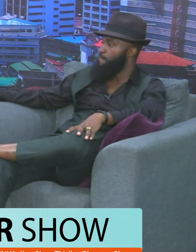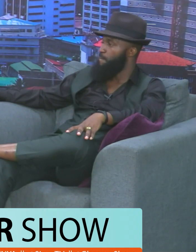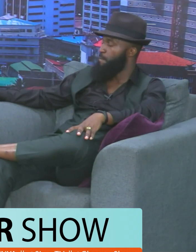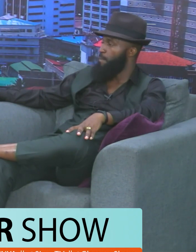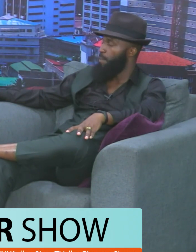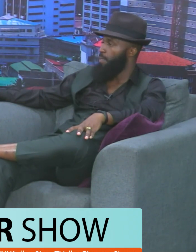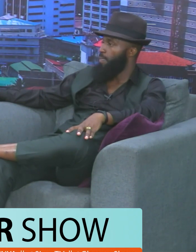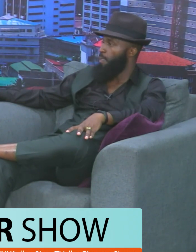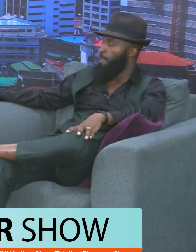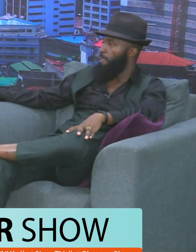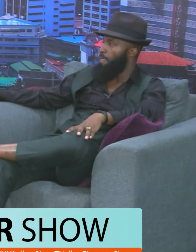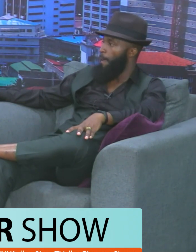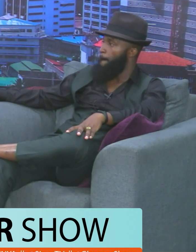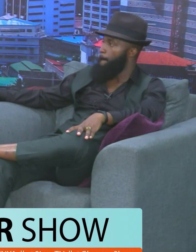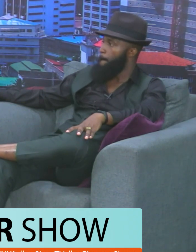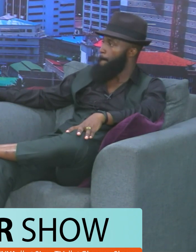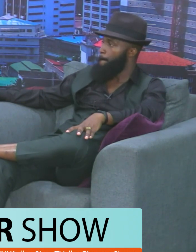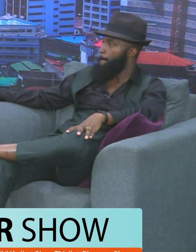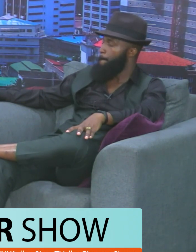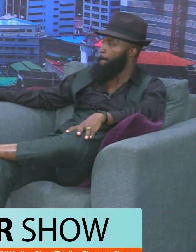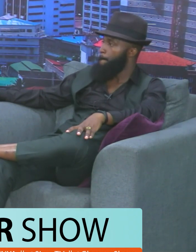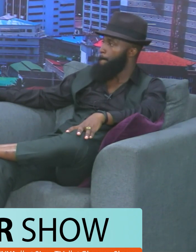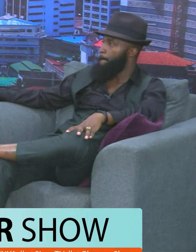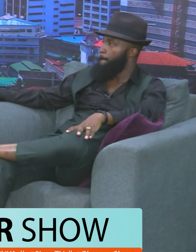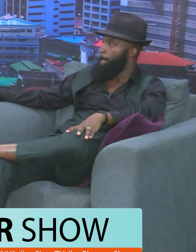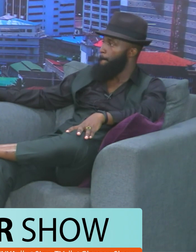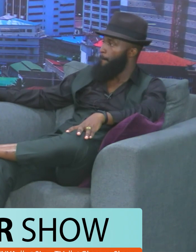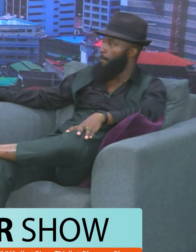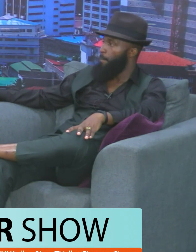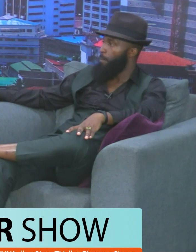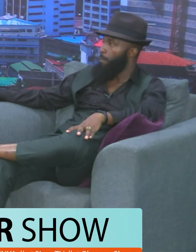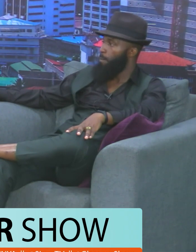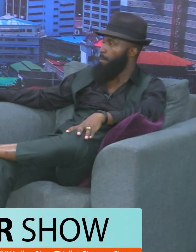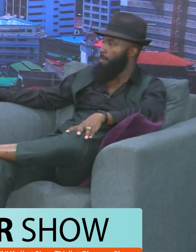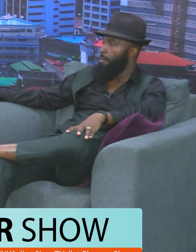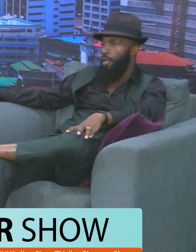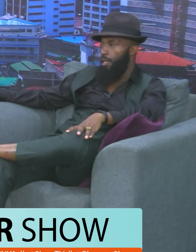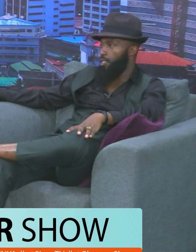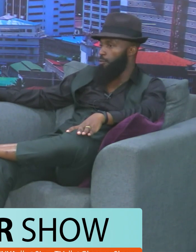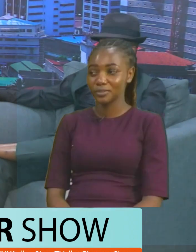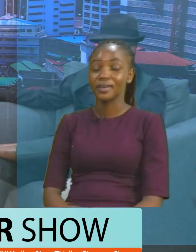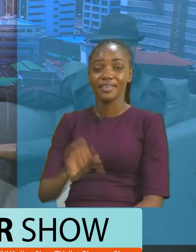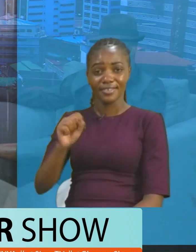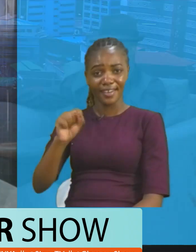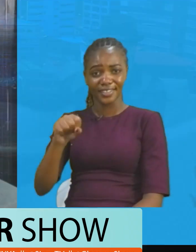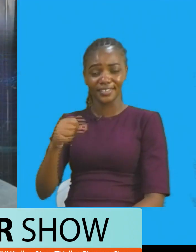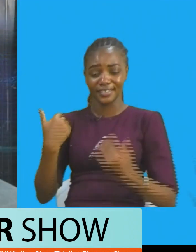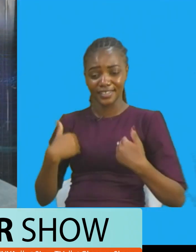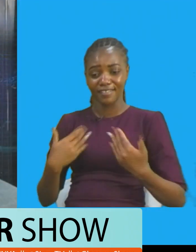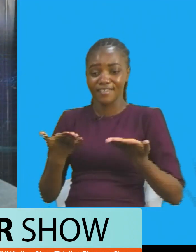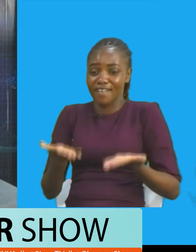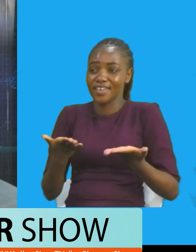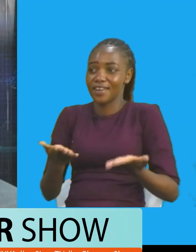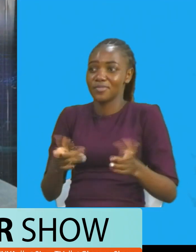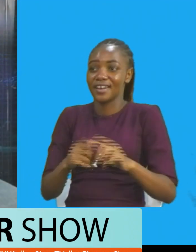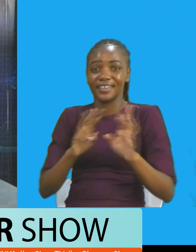If maybe our viewers have got an interest in cooking, is it possible they come and borrow some information from you? Yes, I'm always willing and